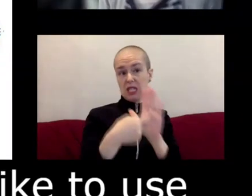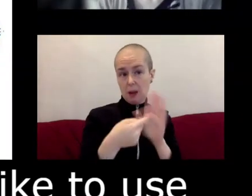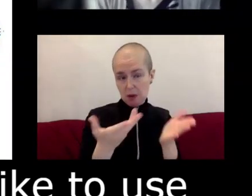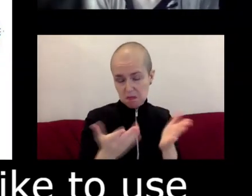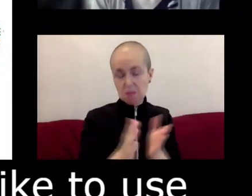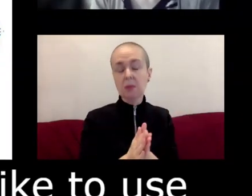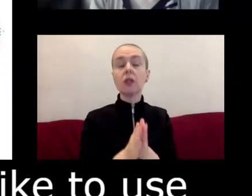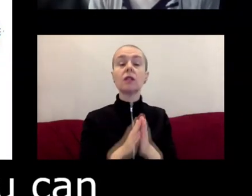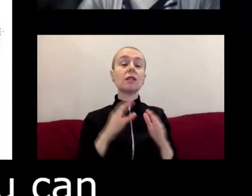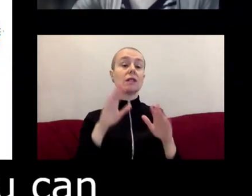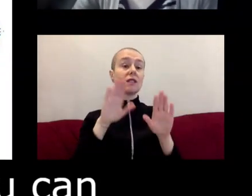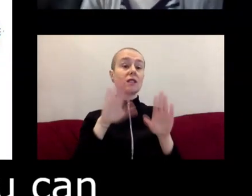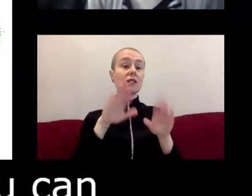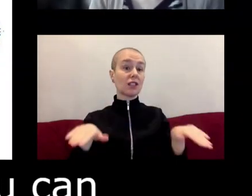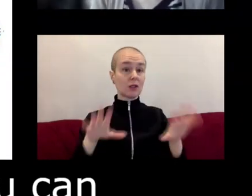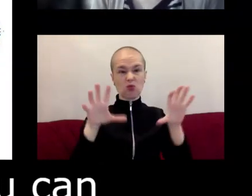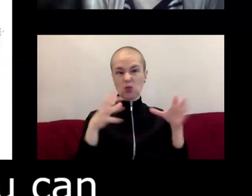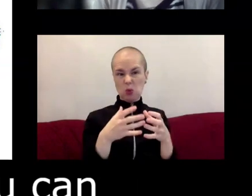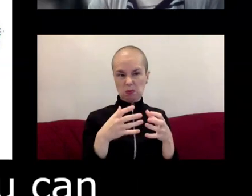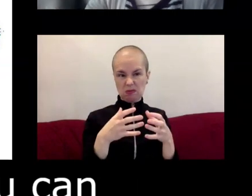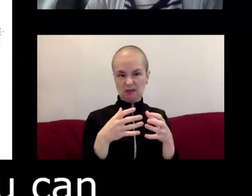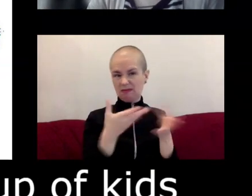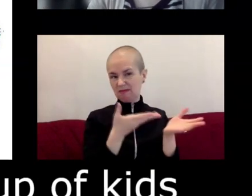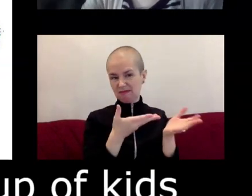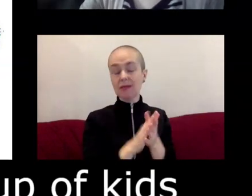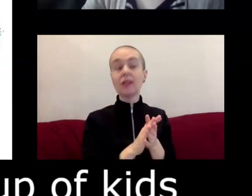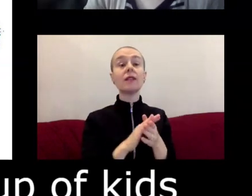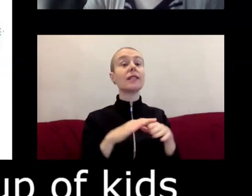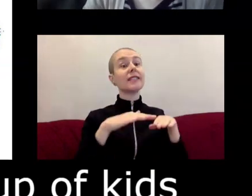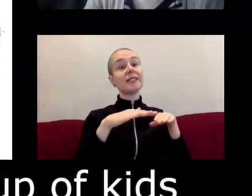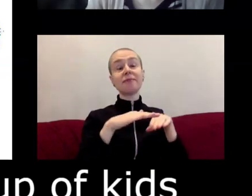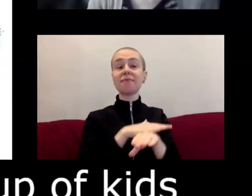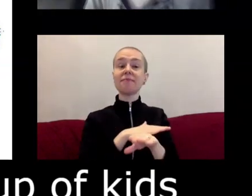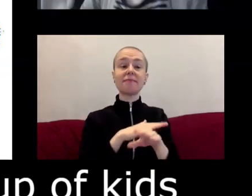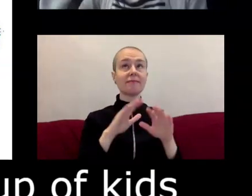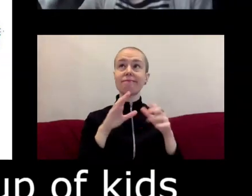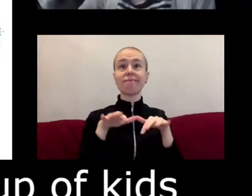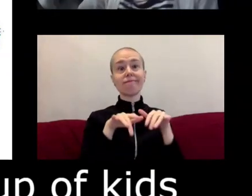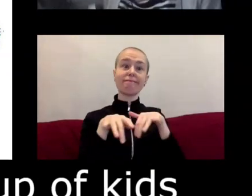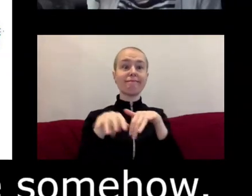like a group of kids wandering into a space somehow, don't ask me why,